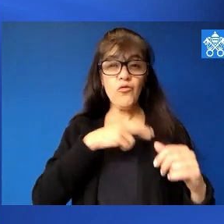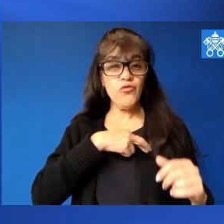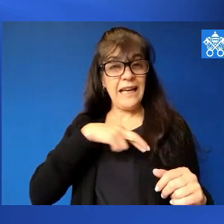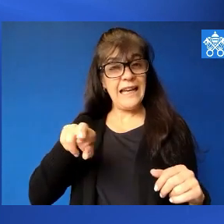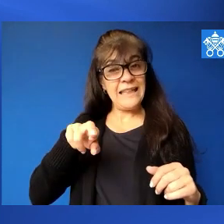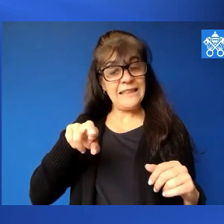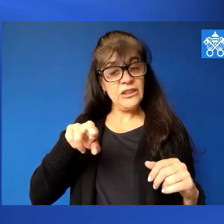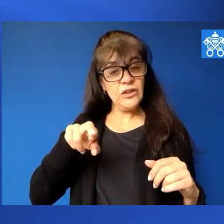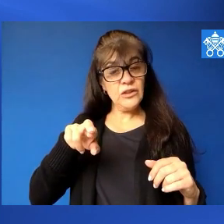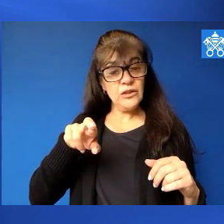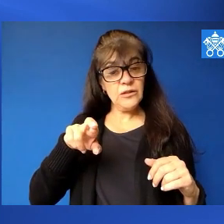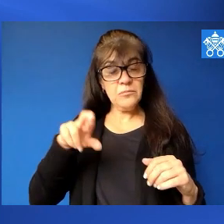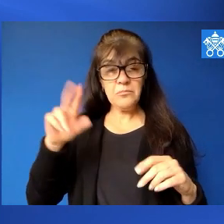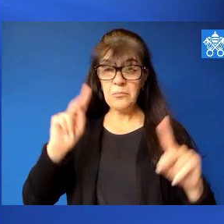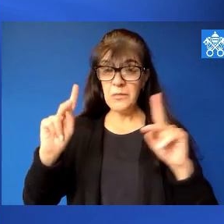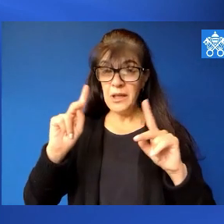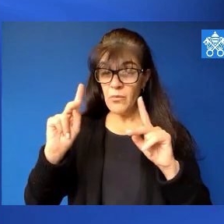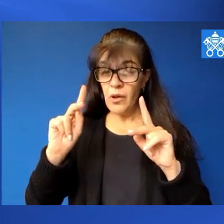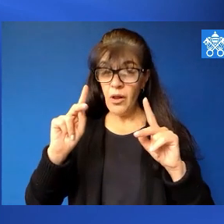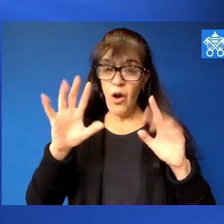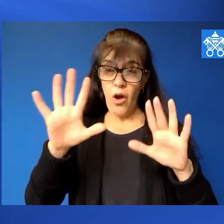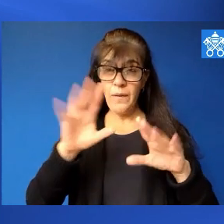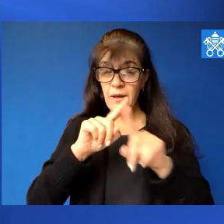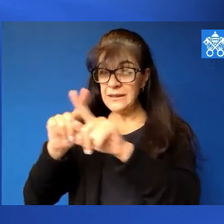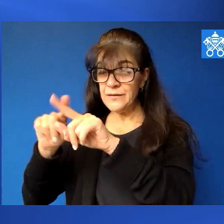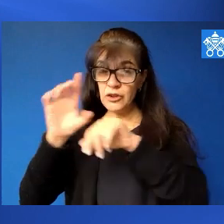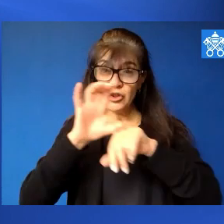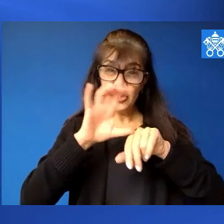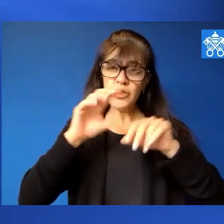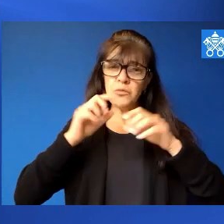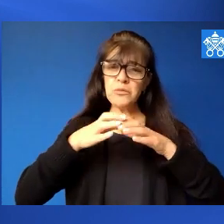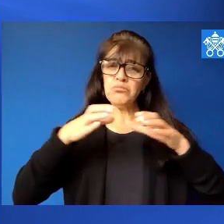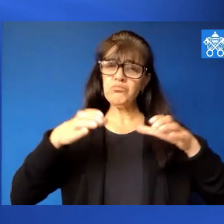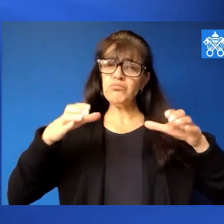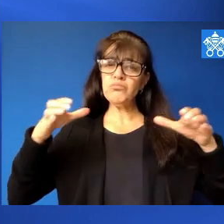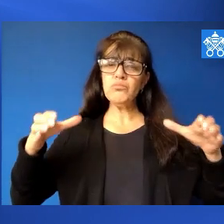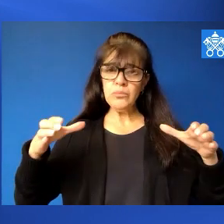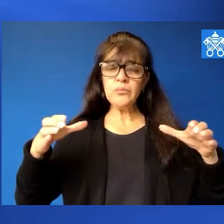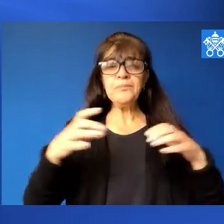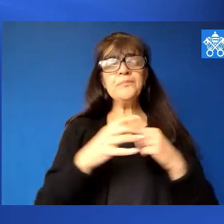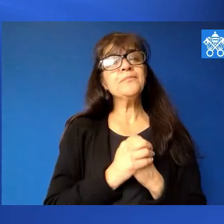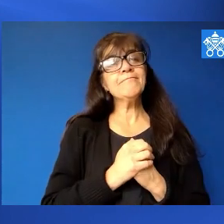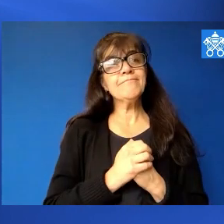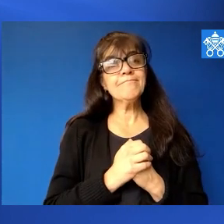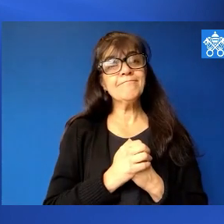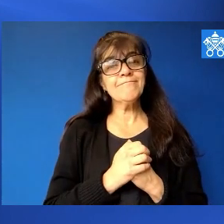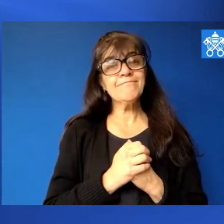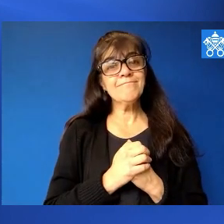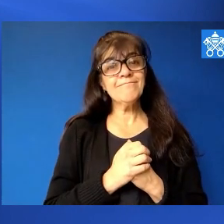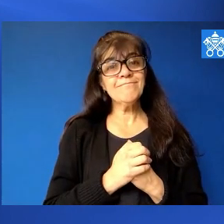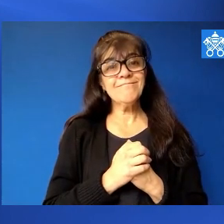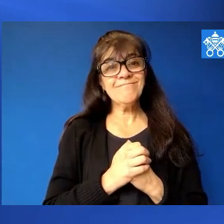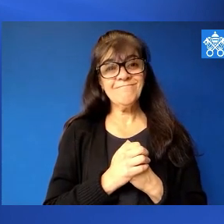the religious zeal of their respective parish communities will grow. And finally,